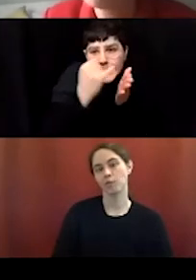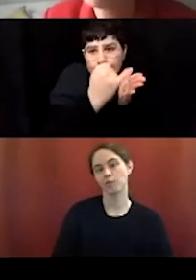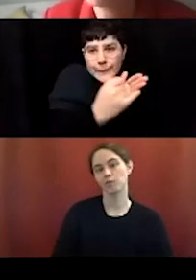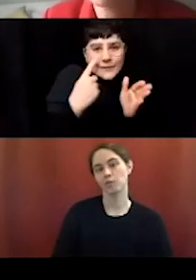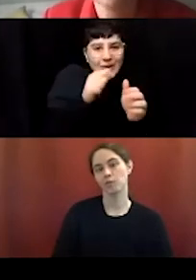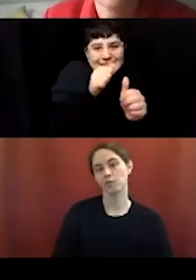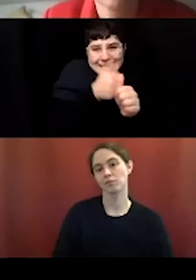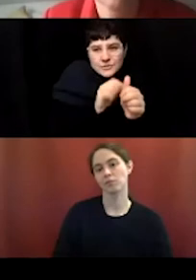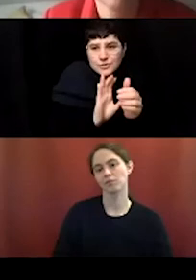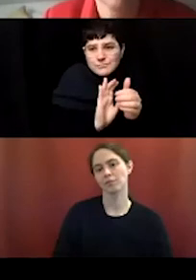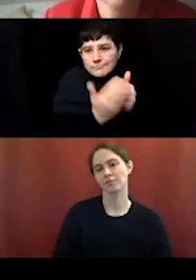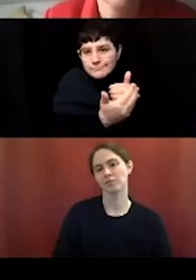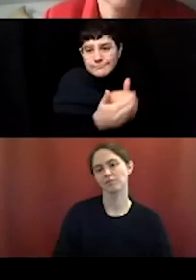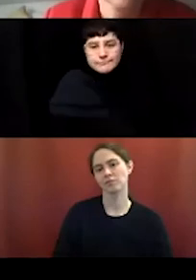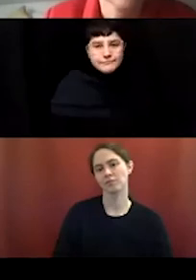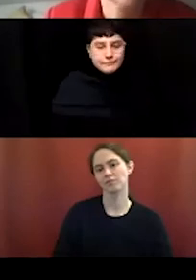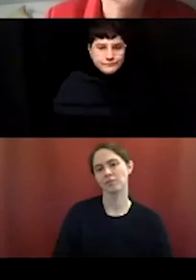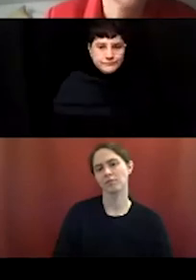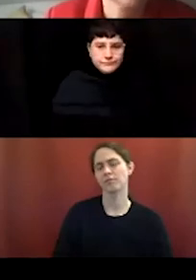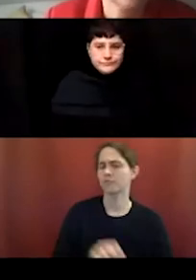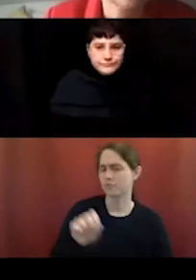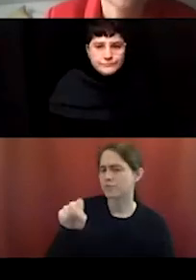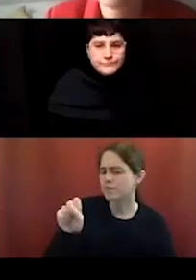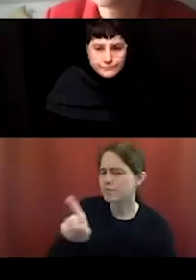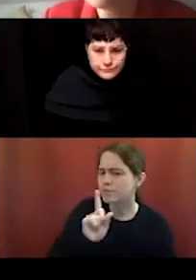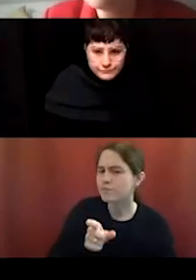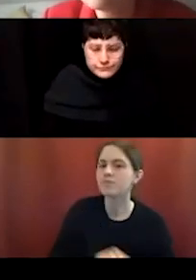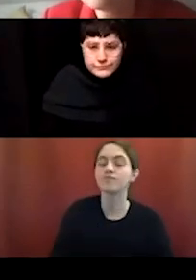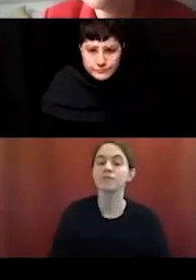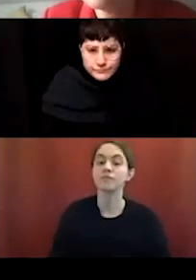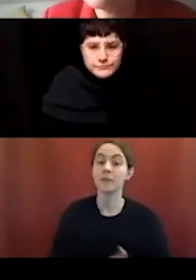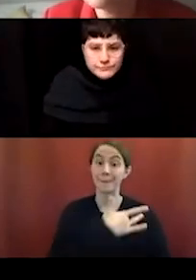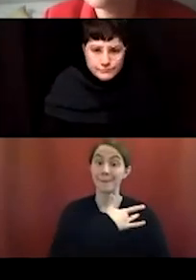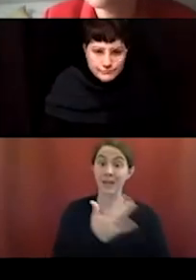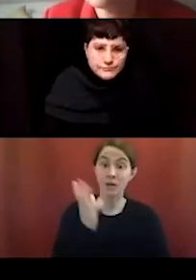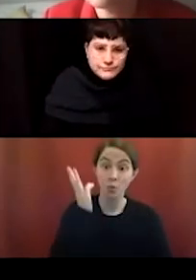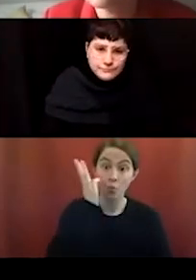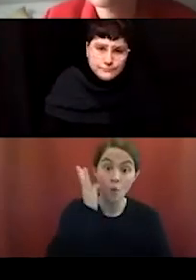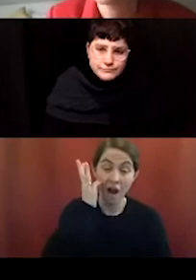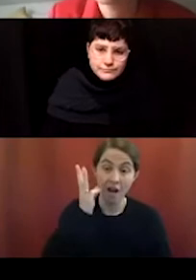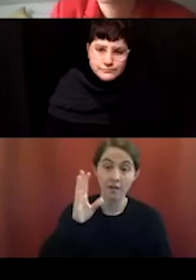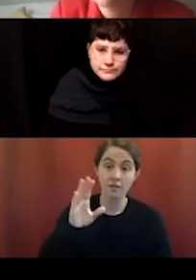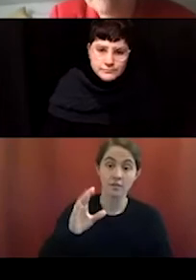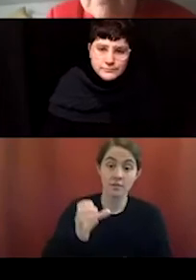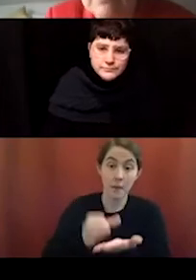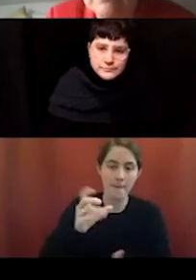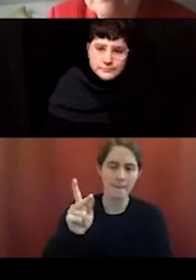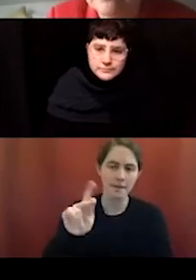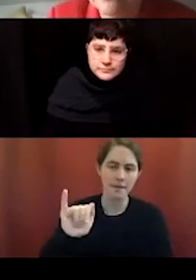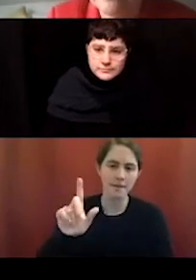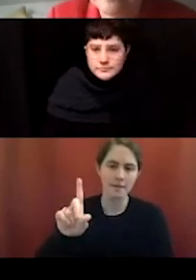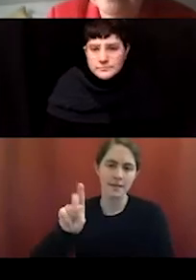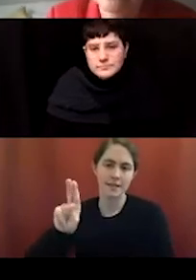them? Yes. Usually a wine cup, a Kiddush cup, is